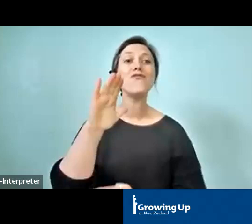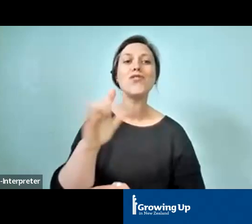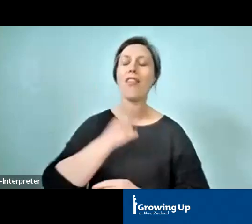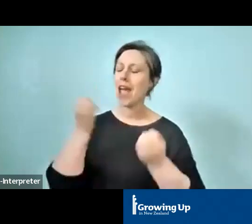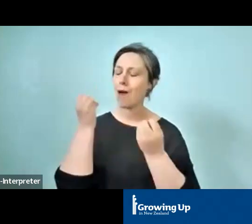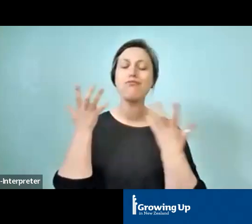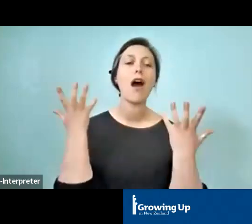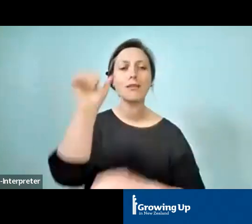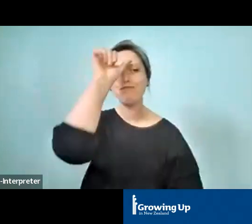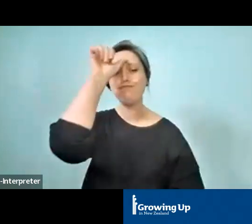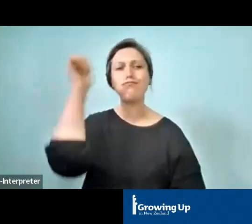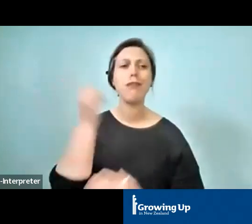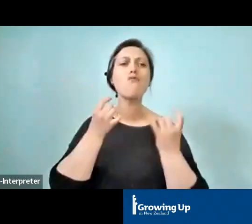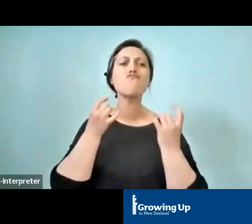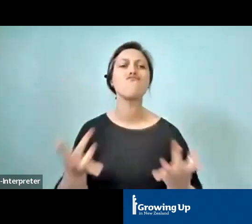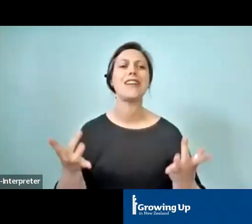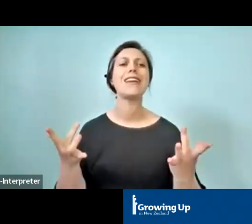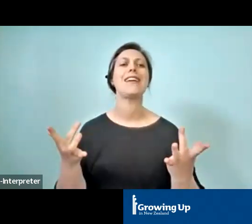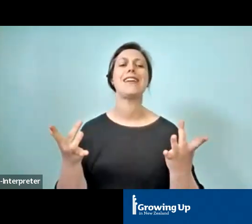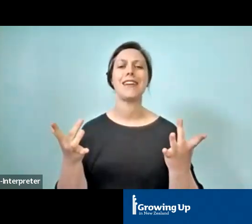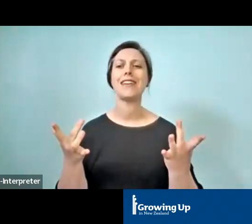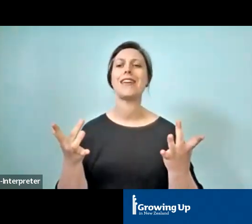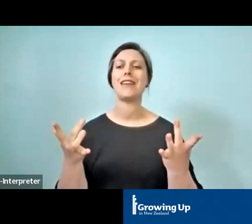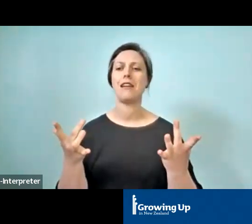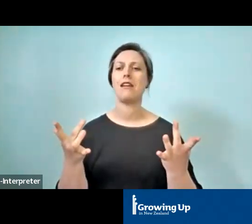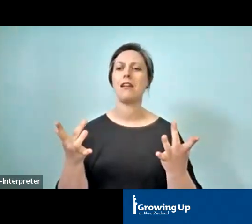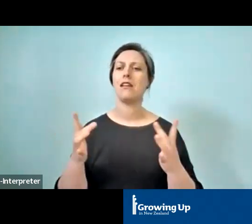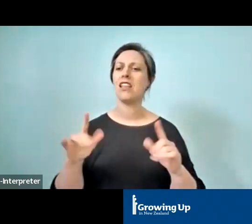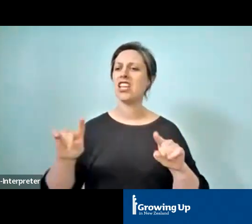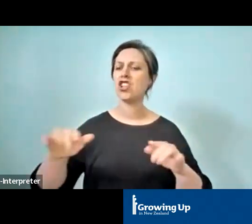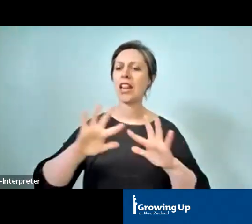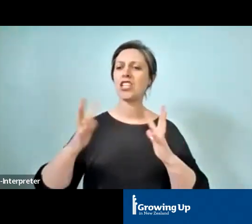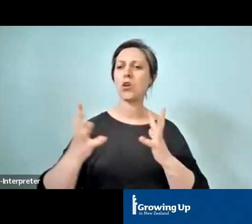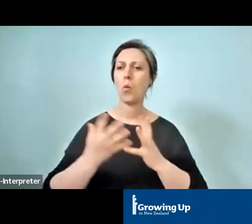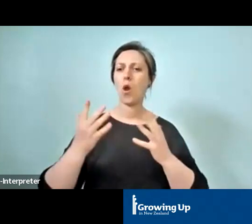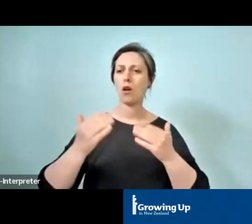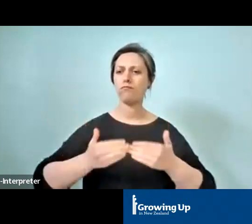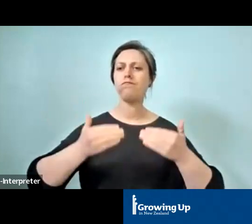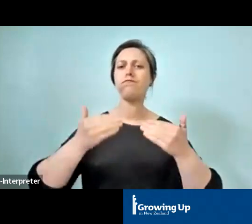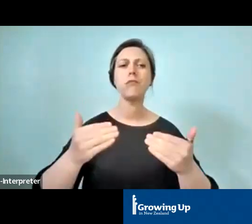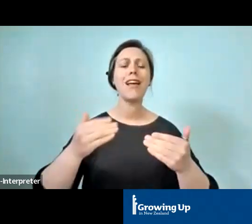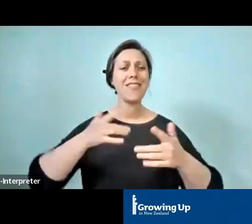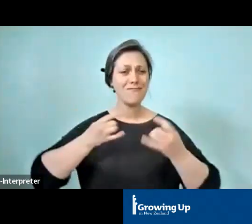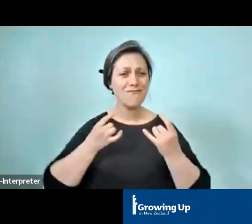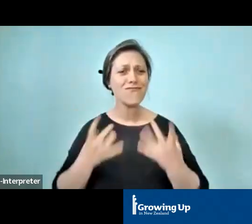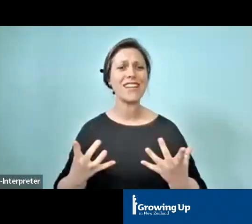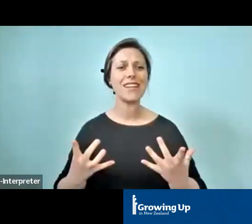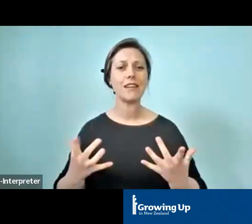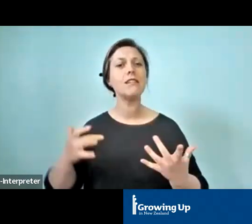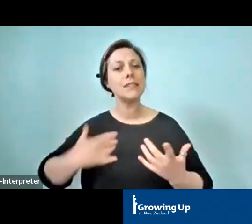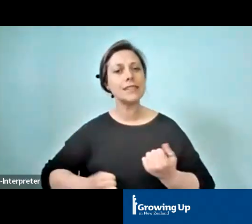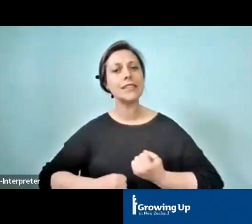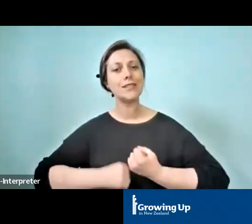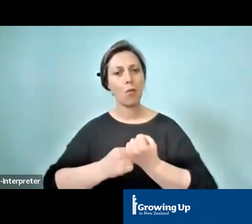are ready to embrace the challenging world ahead. And they just need the support to